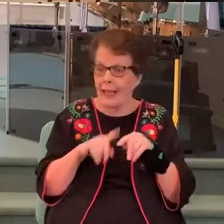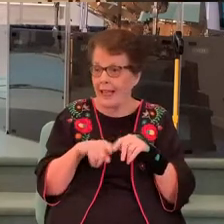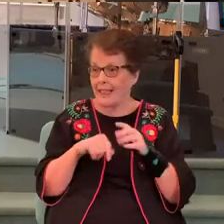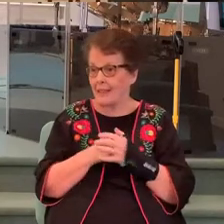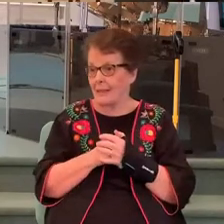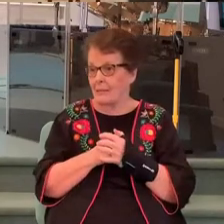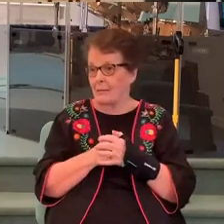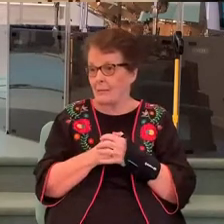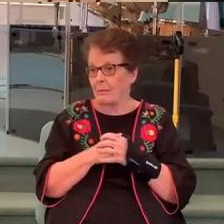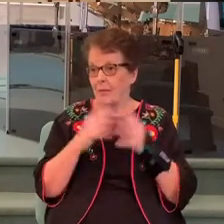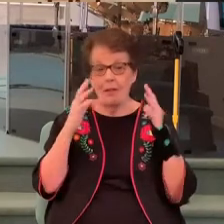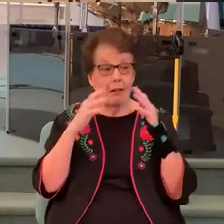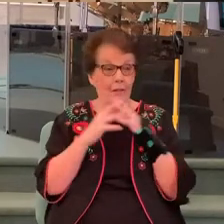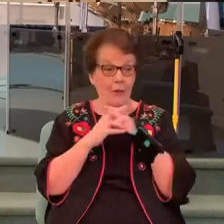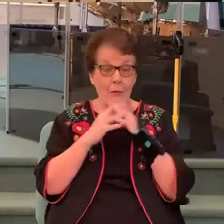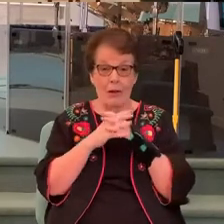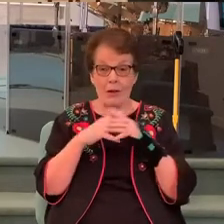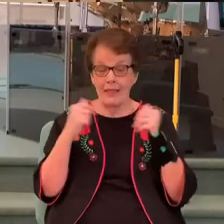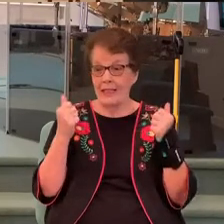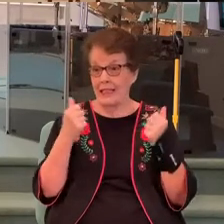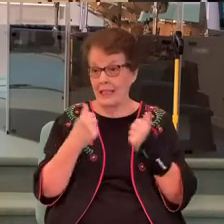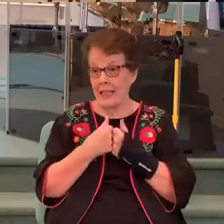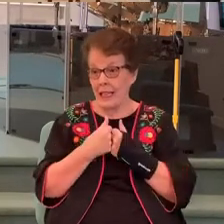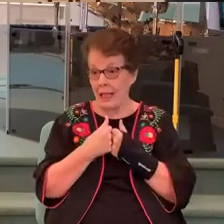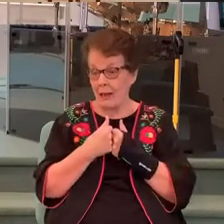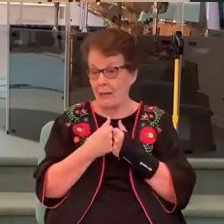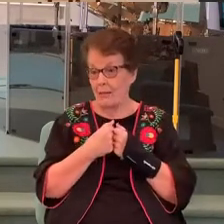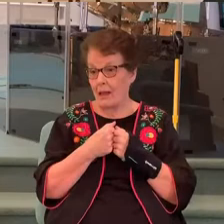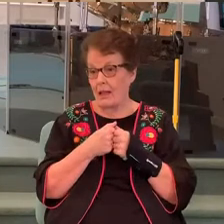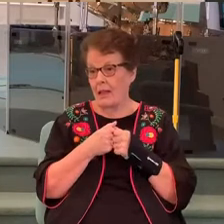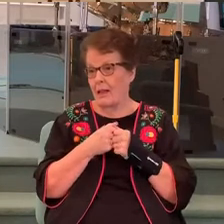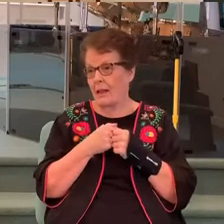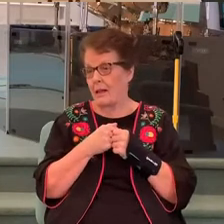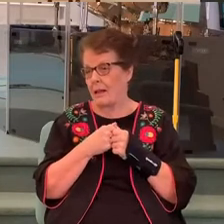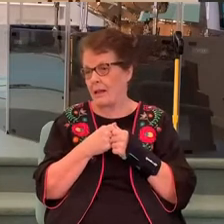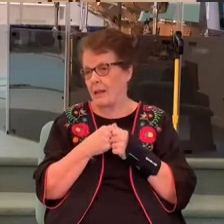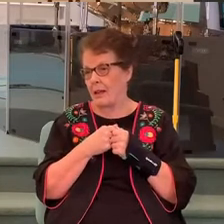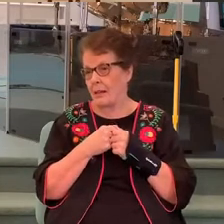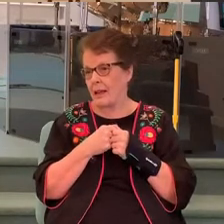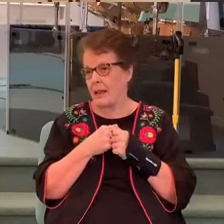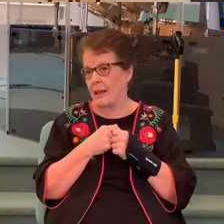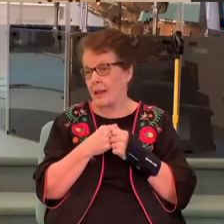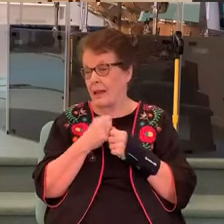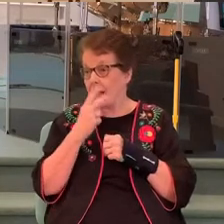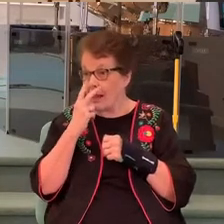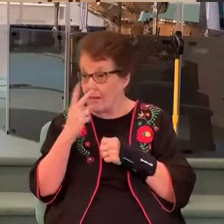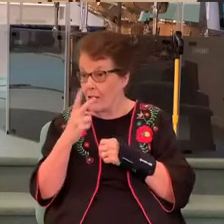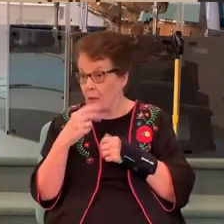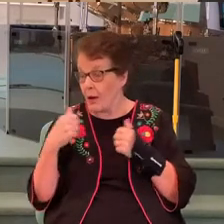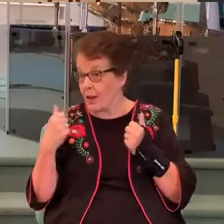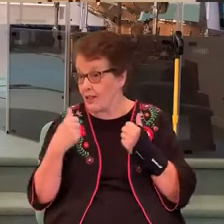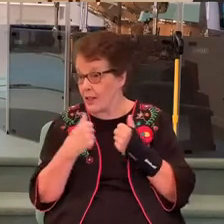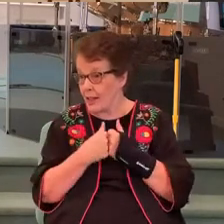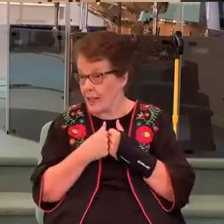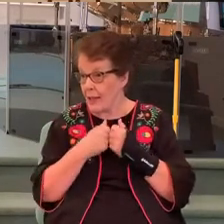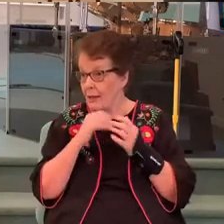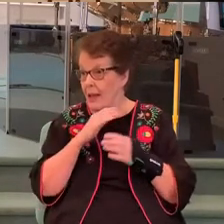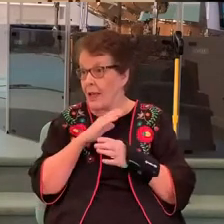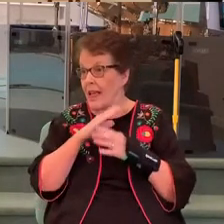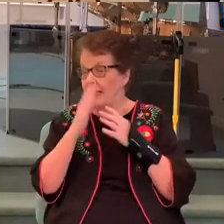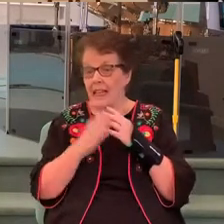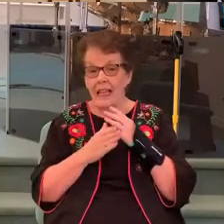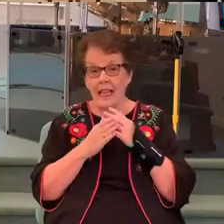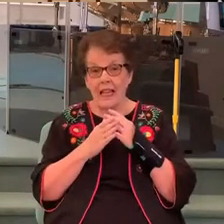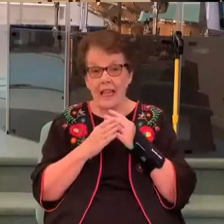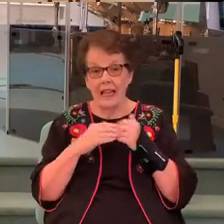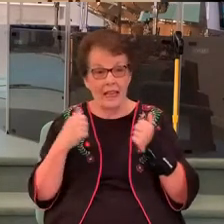Football is one of those games. They say football is a game of inches, but sometimes if you watch a football game, at the end of a game, there'll be